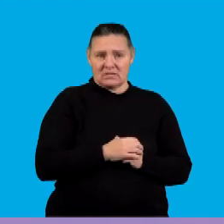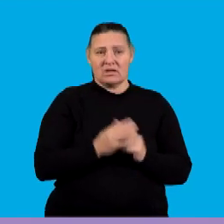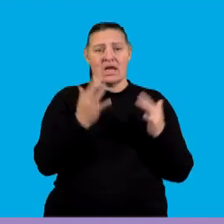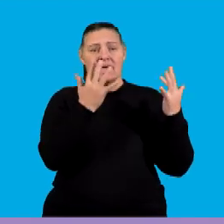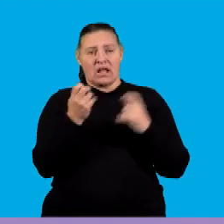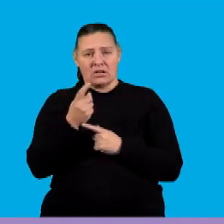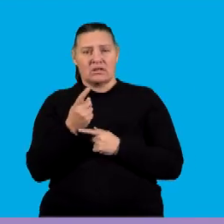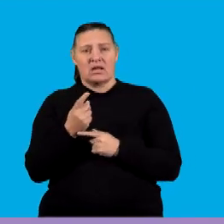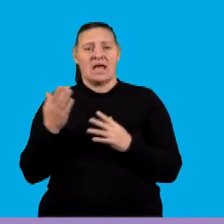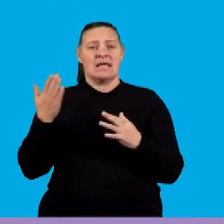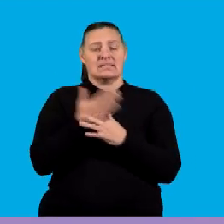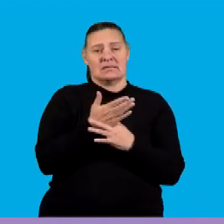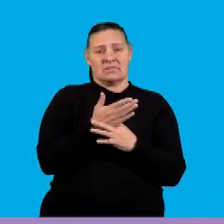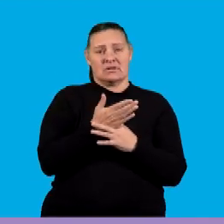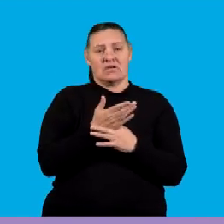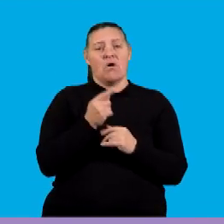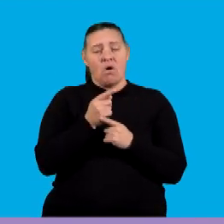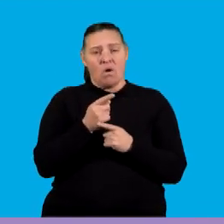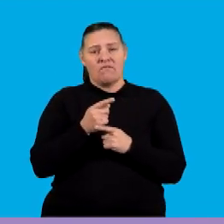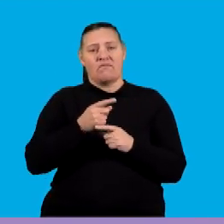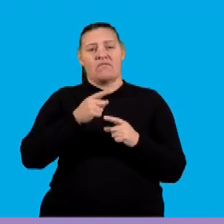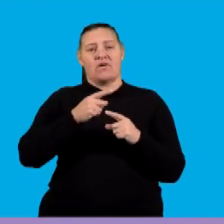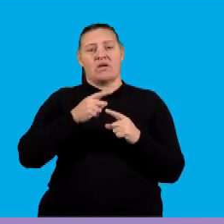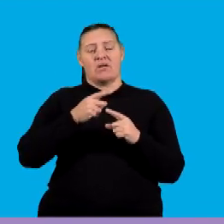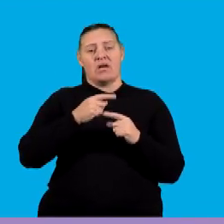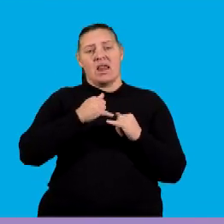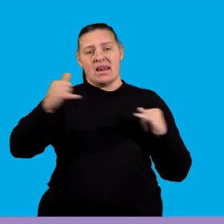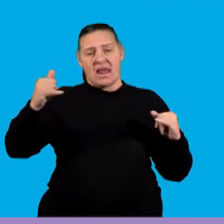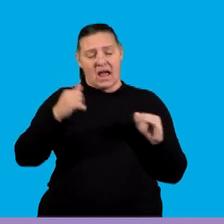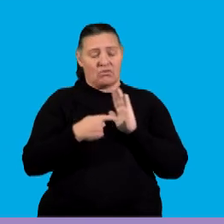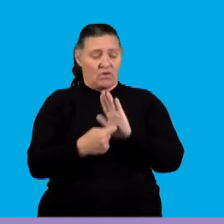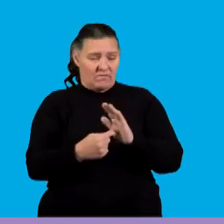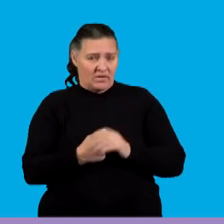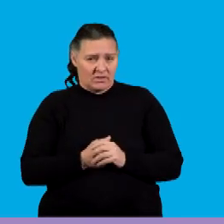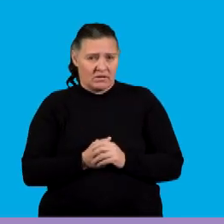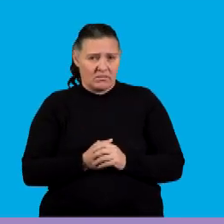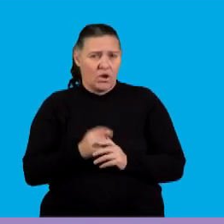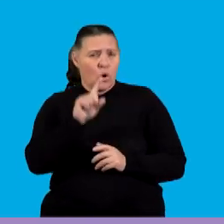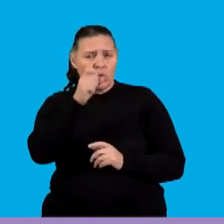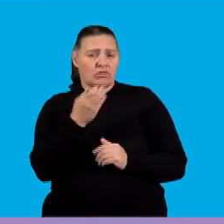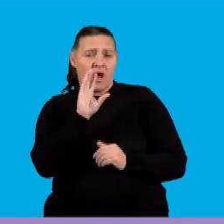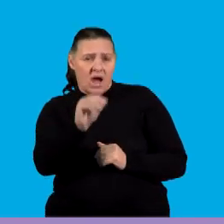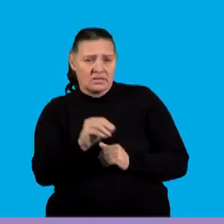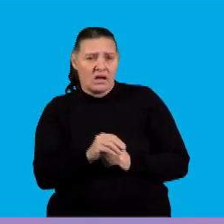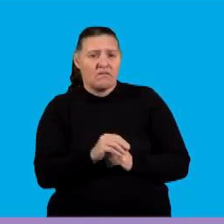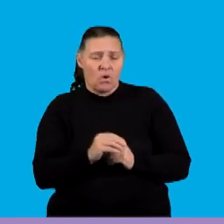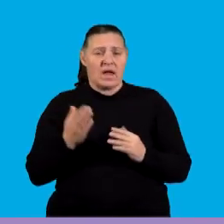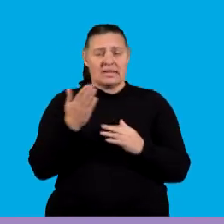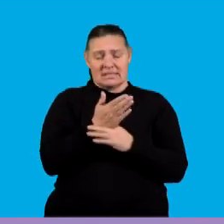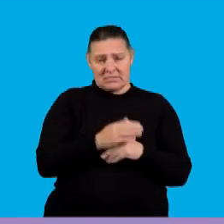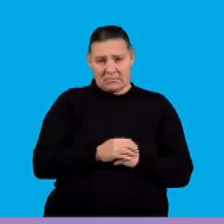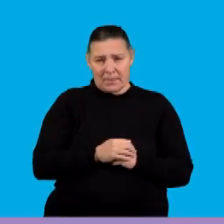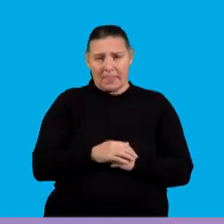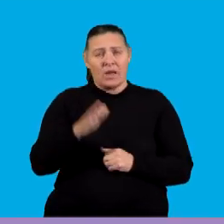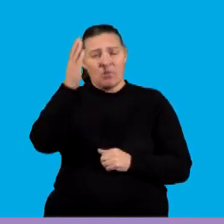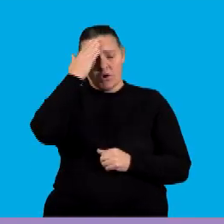one. Calculate the intercepts of this linear graph. Now the question asks for